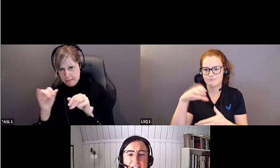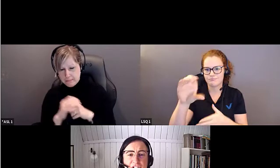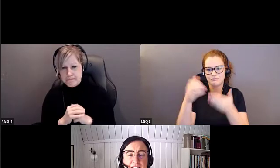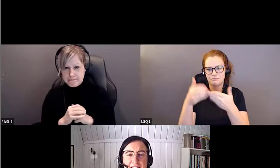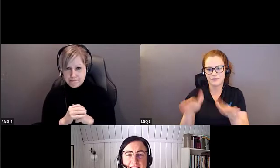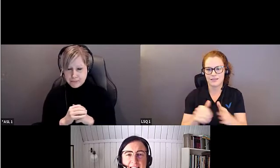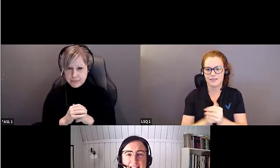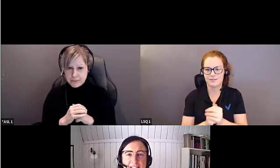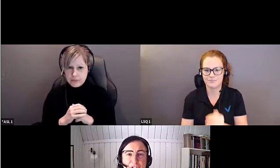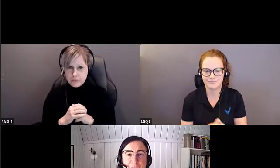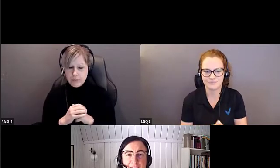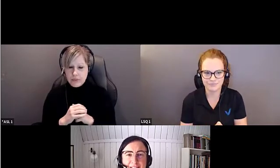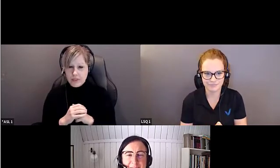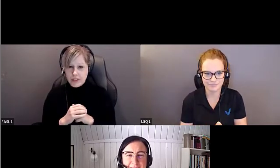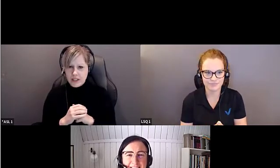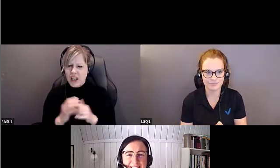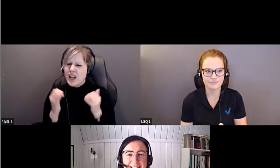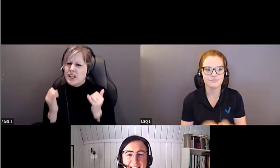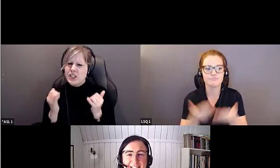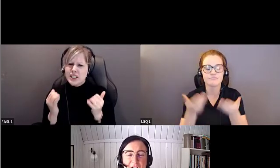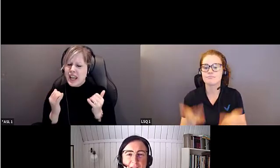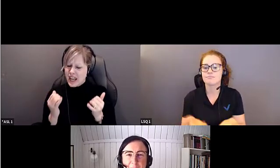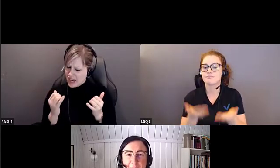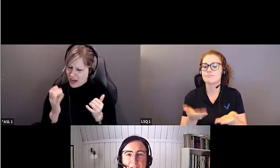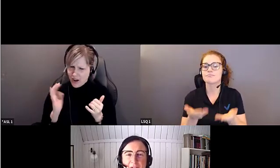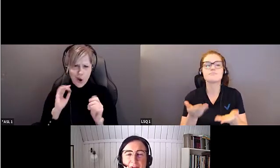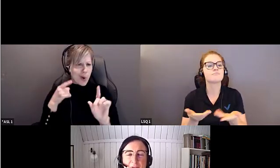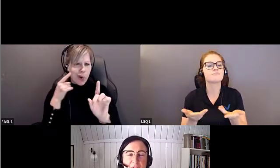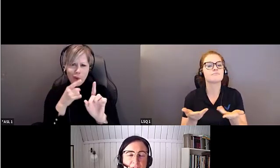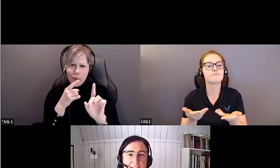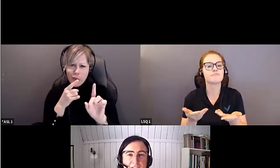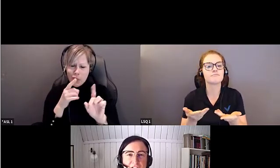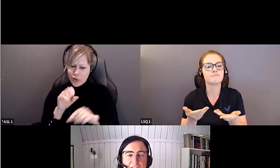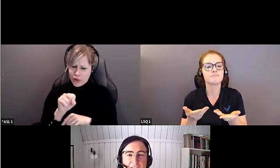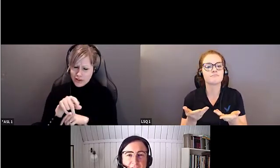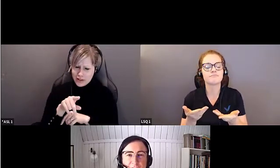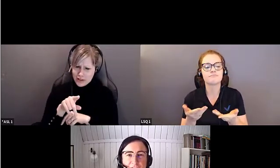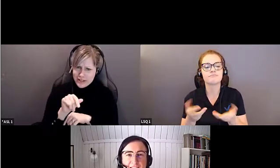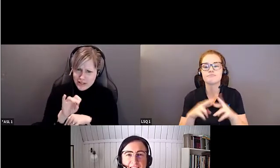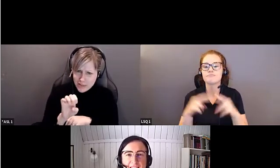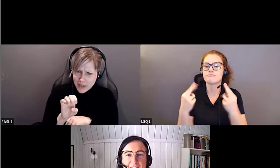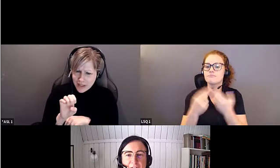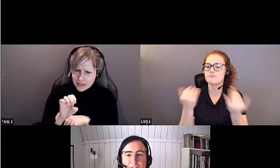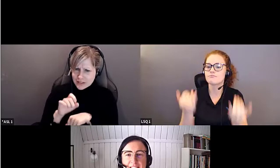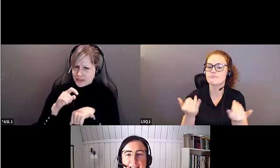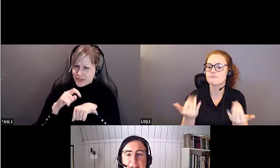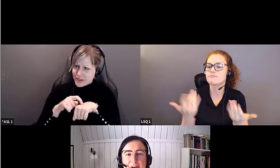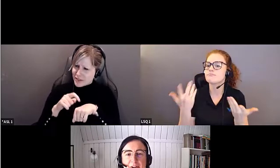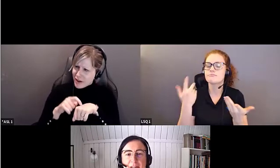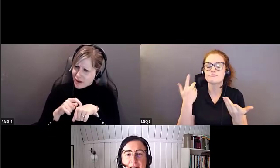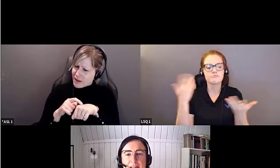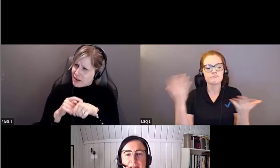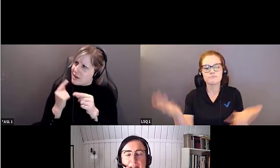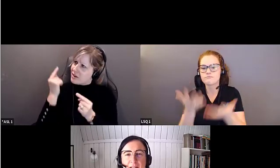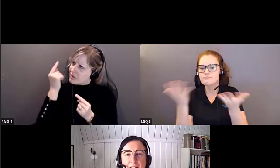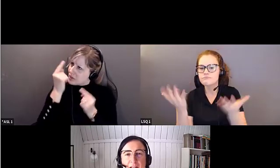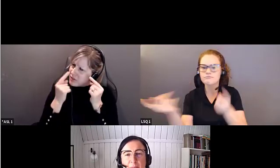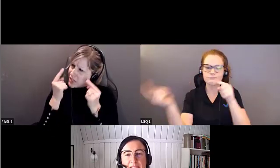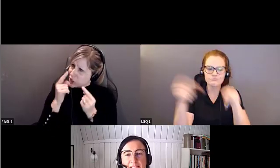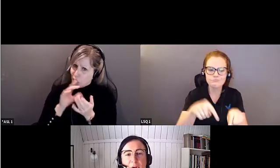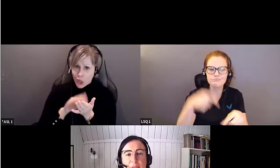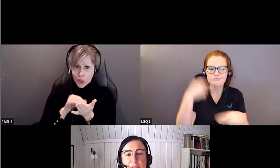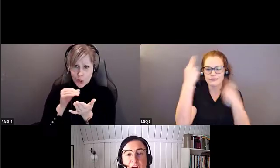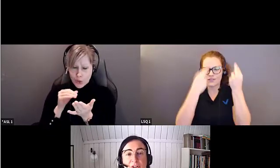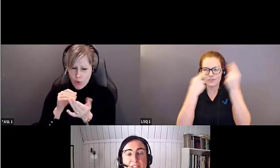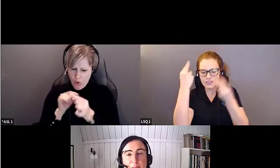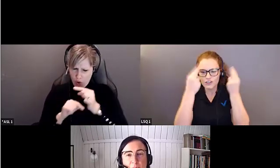Today's session is intended to create space and time for reflection, learning, and unlearning together.